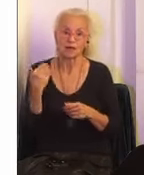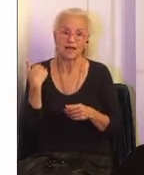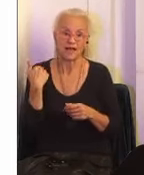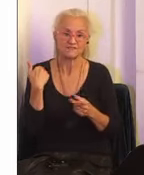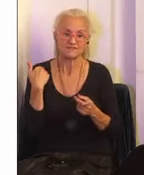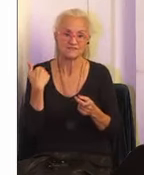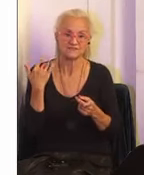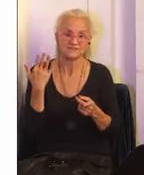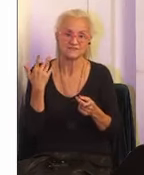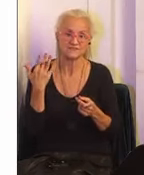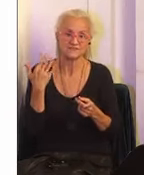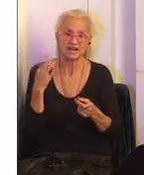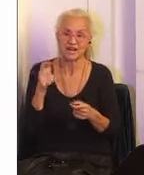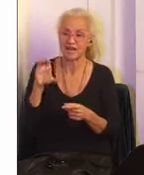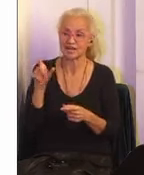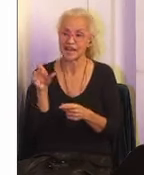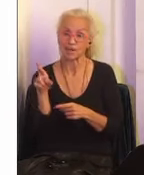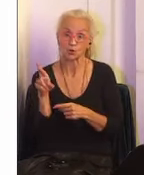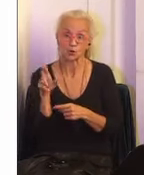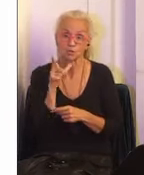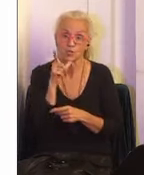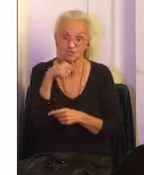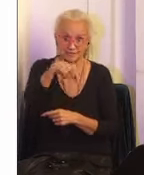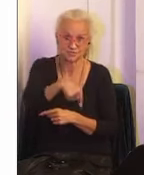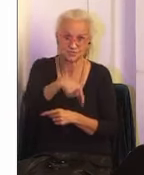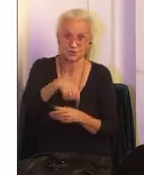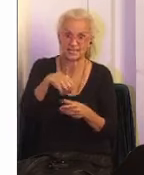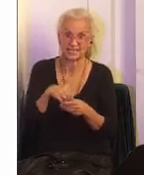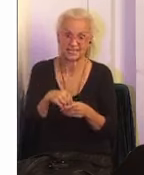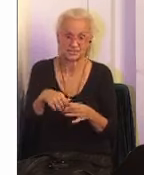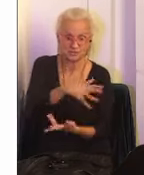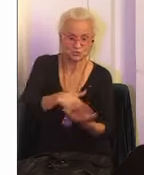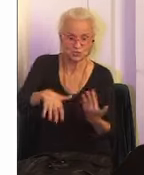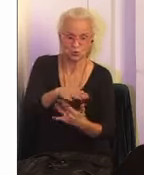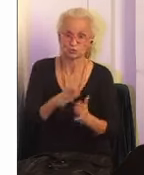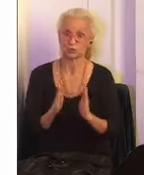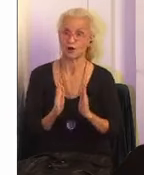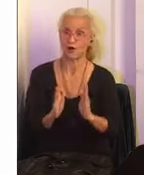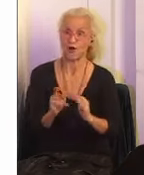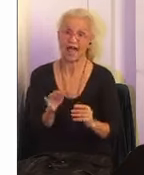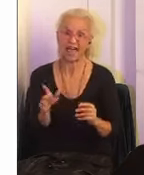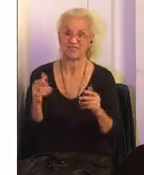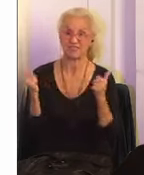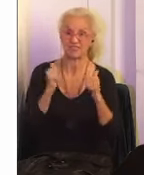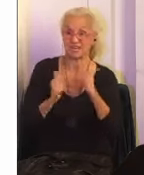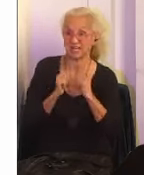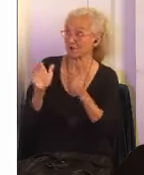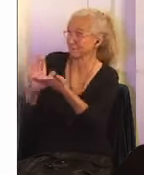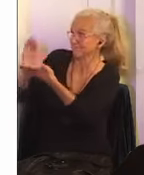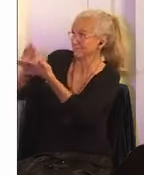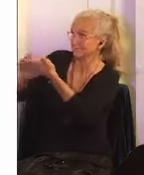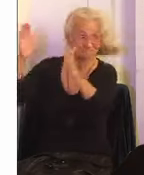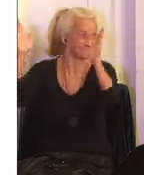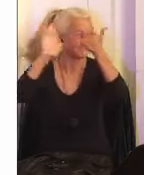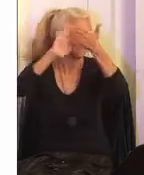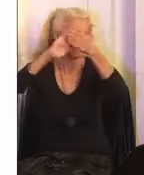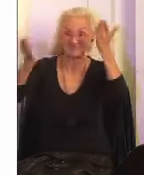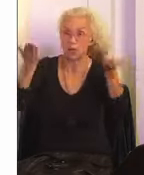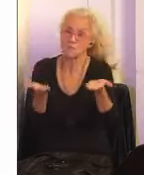have a catered lunch downstairs in our social hall and theater, and maybe even some entertainment.